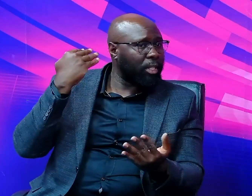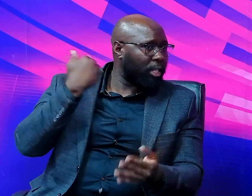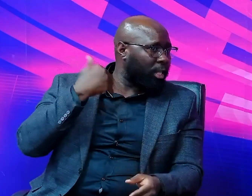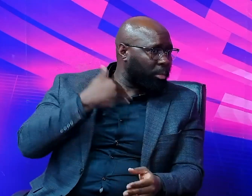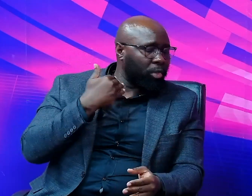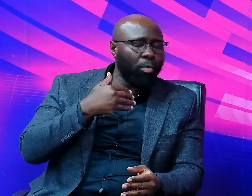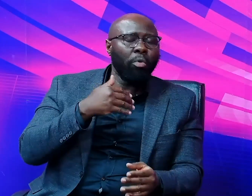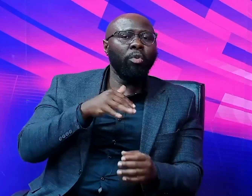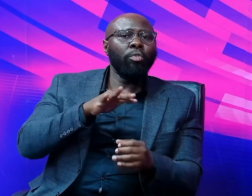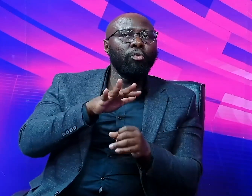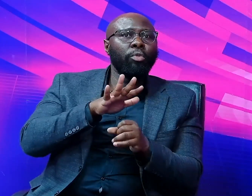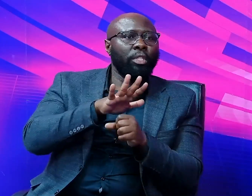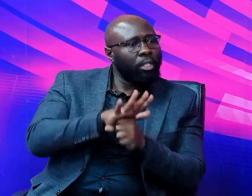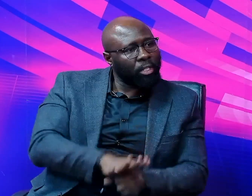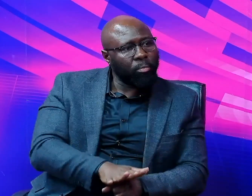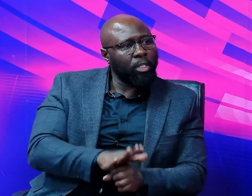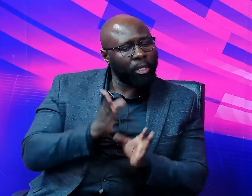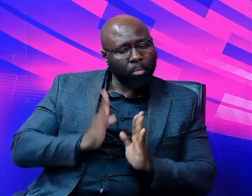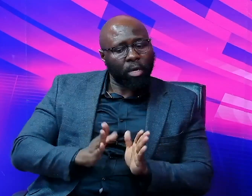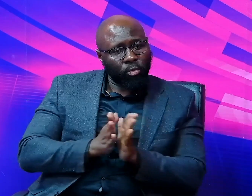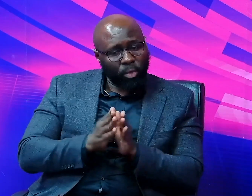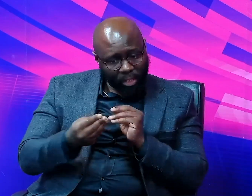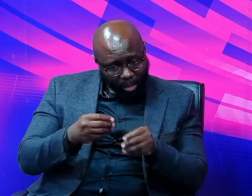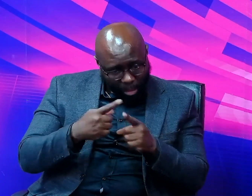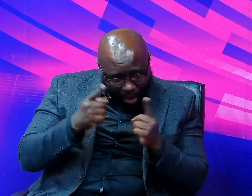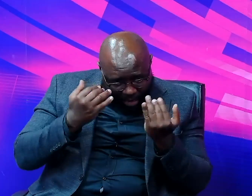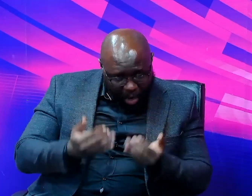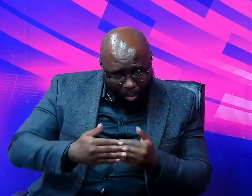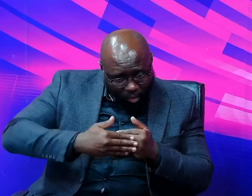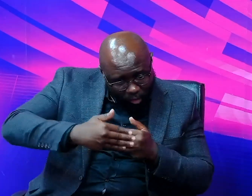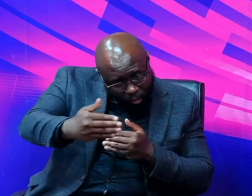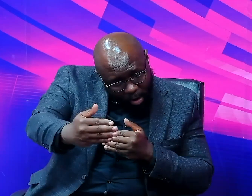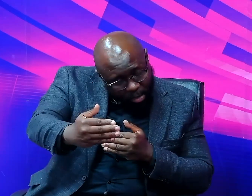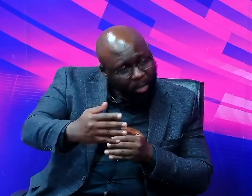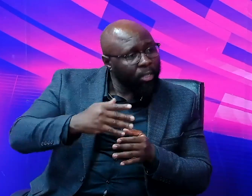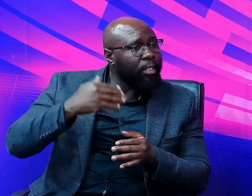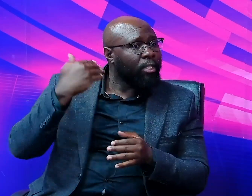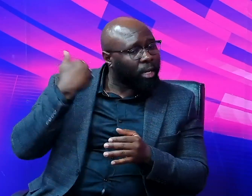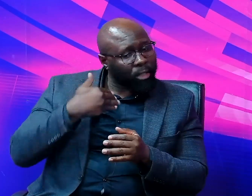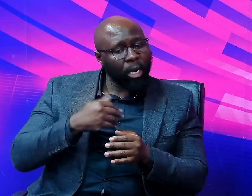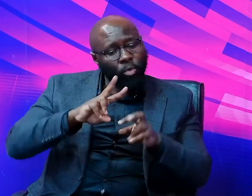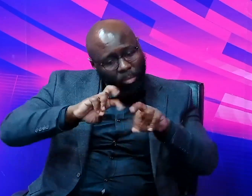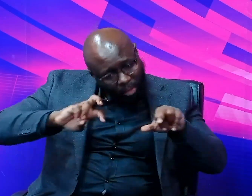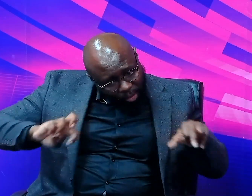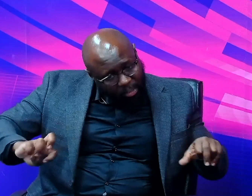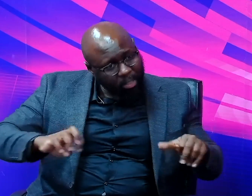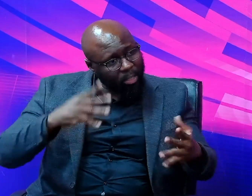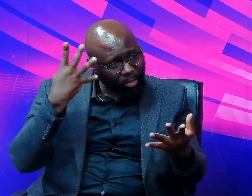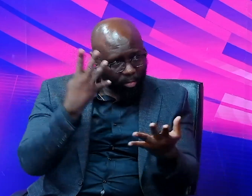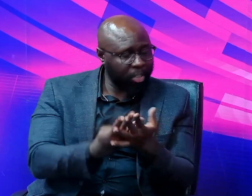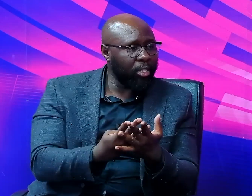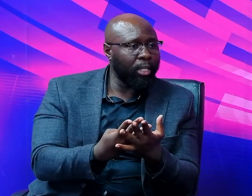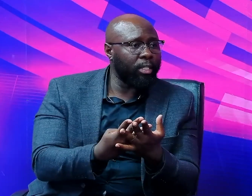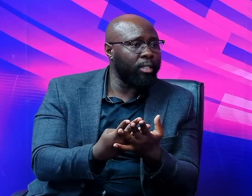criminalizes discrimination. Now it has become criminal to discriminate a person with disability. Now, moving forward, it